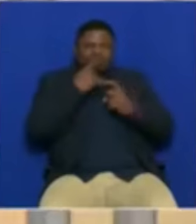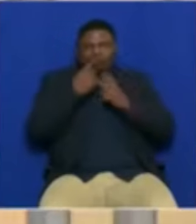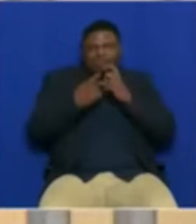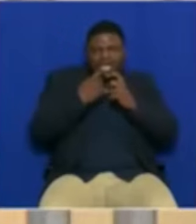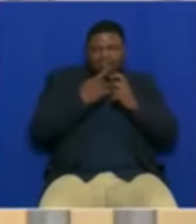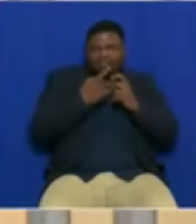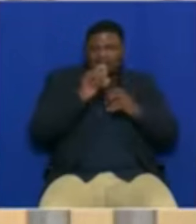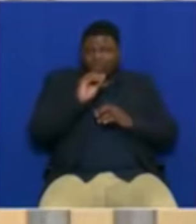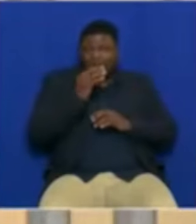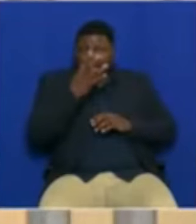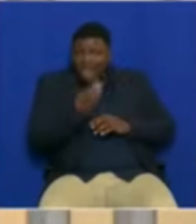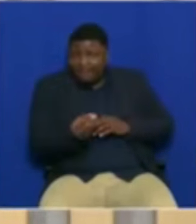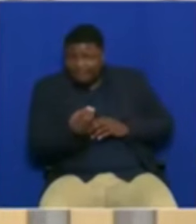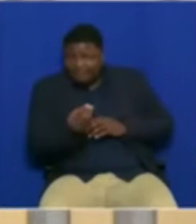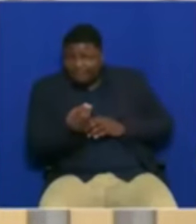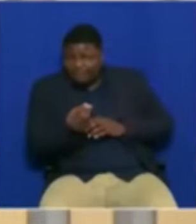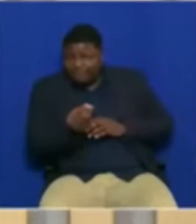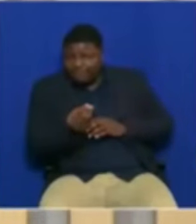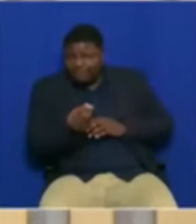right, thank you.